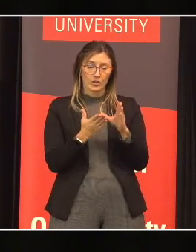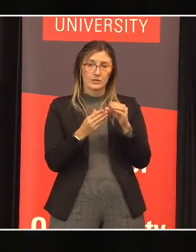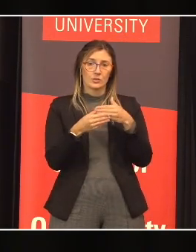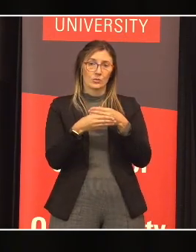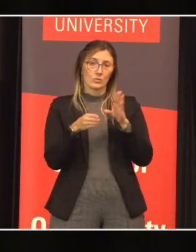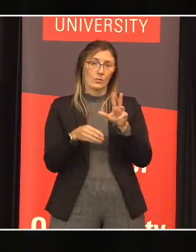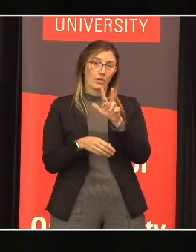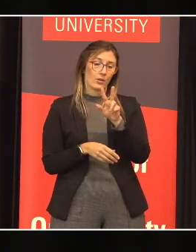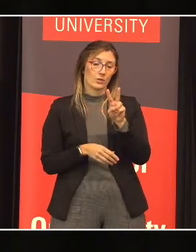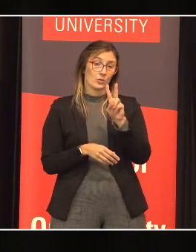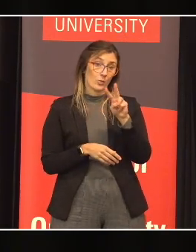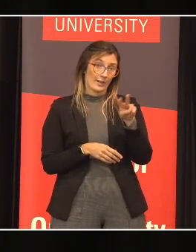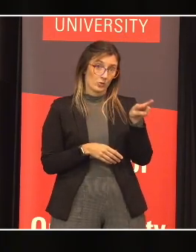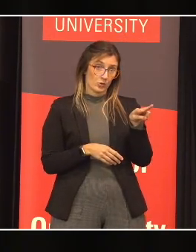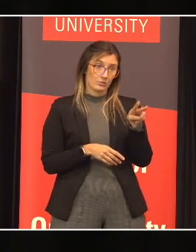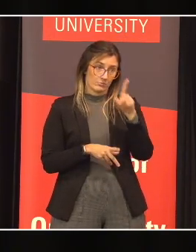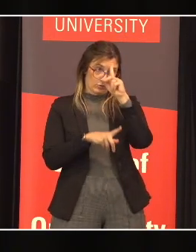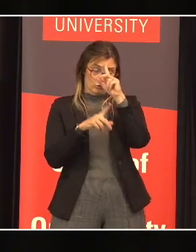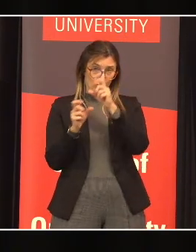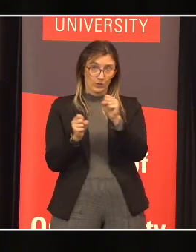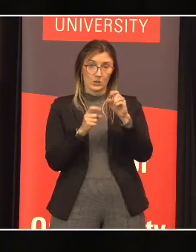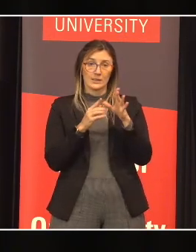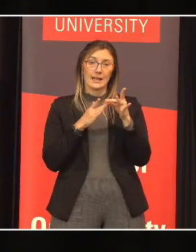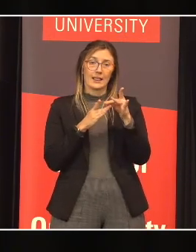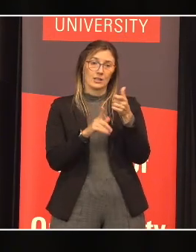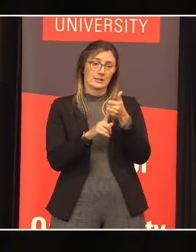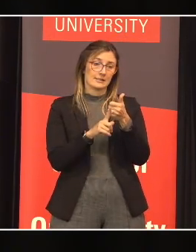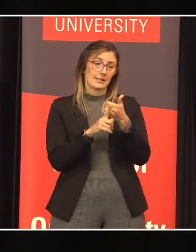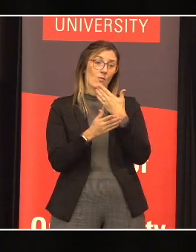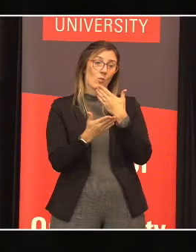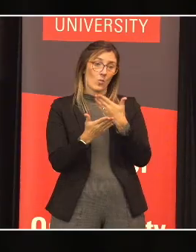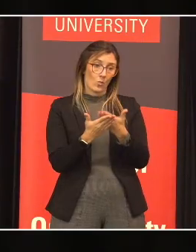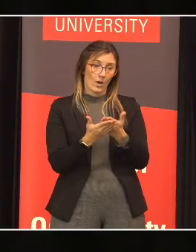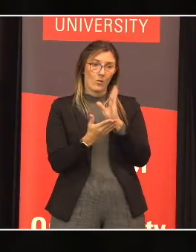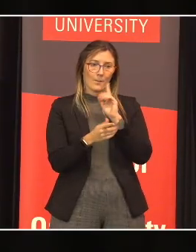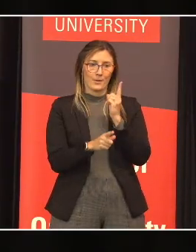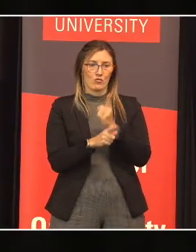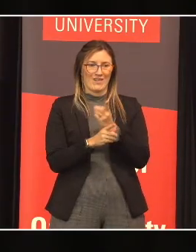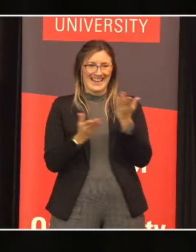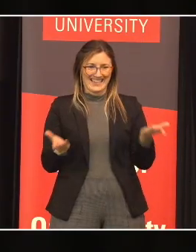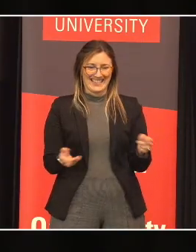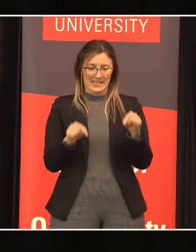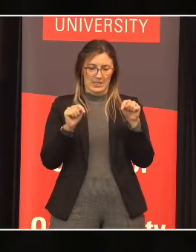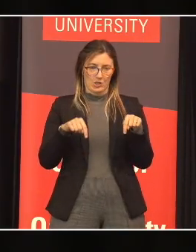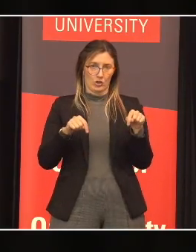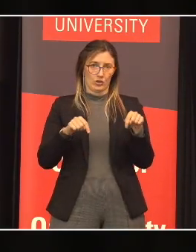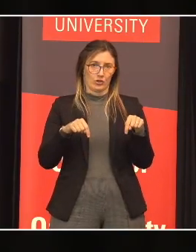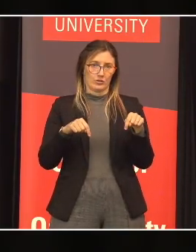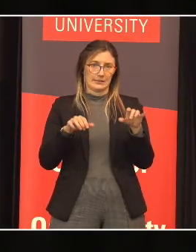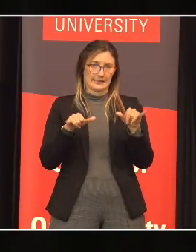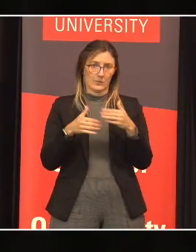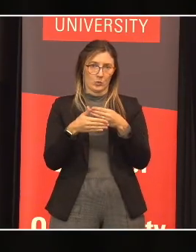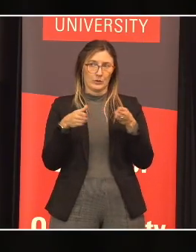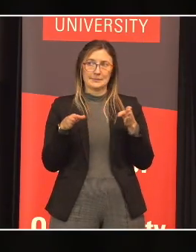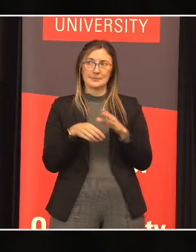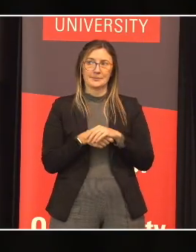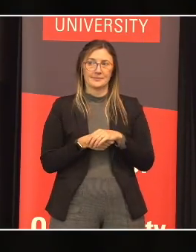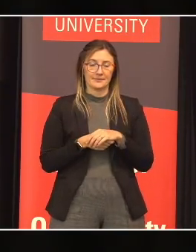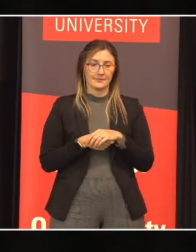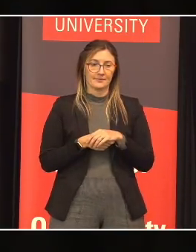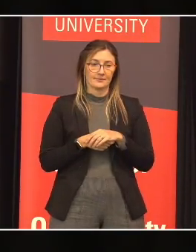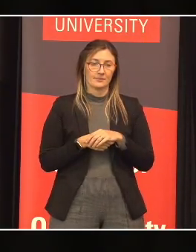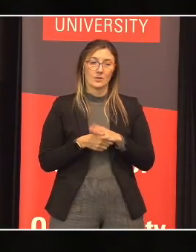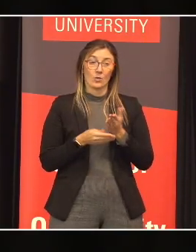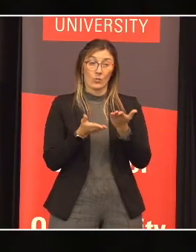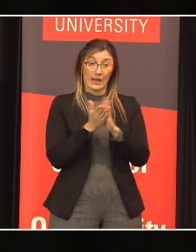3222. Strategies to lead yourself well will be right here in Piedmont Ballroom. We will ask